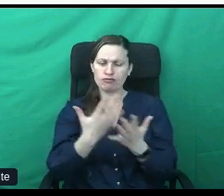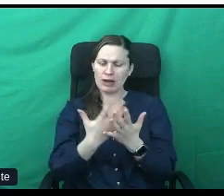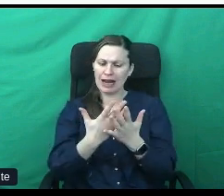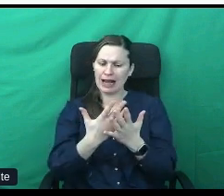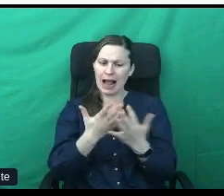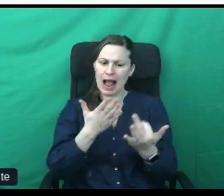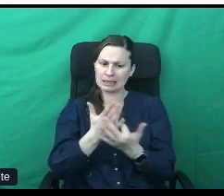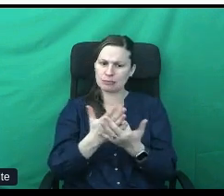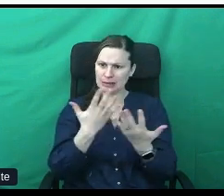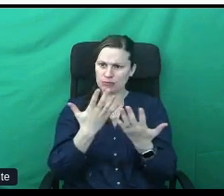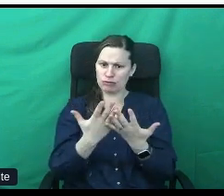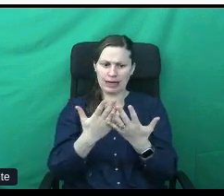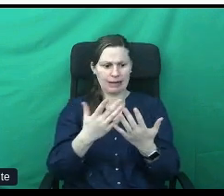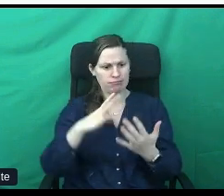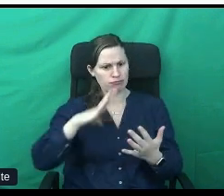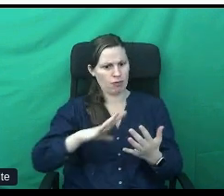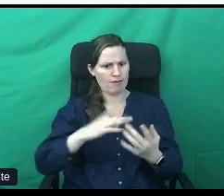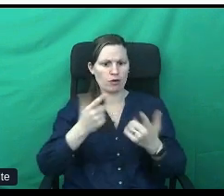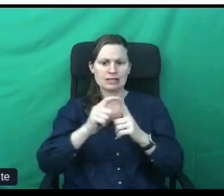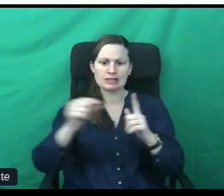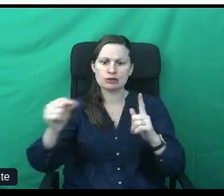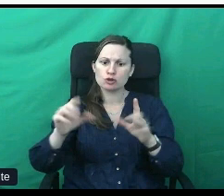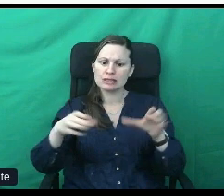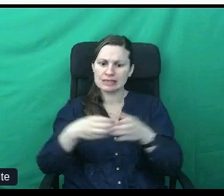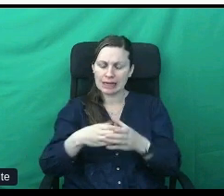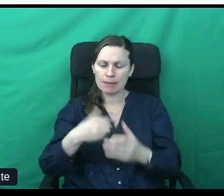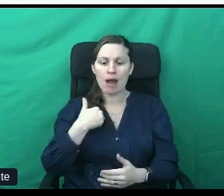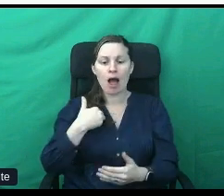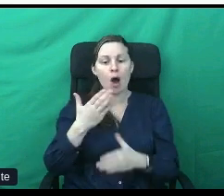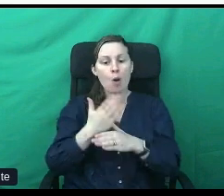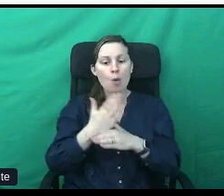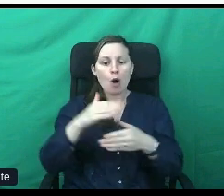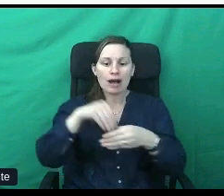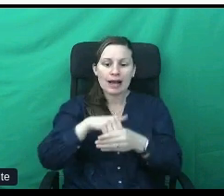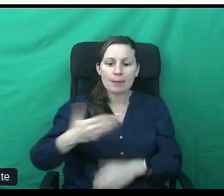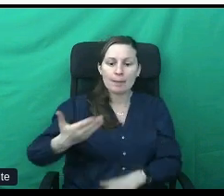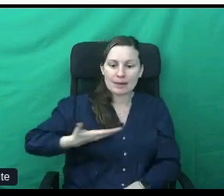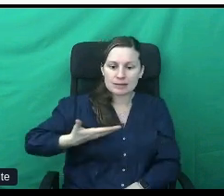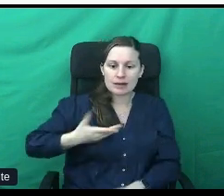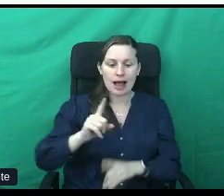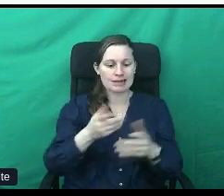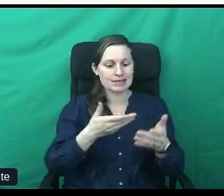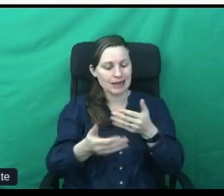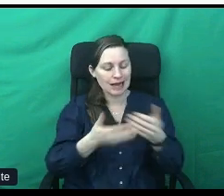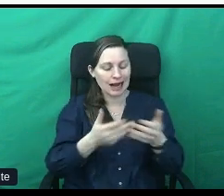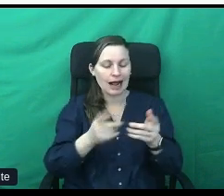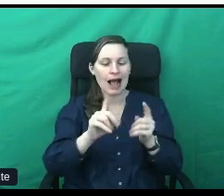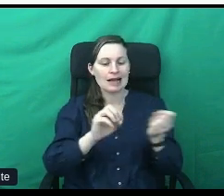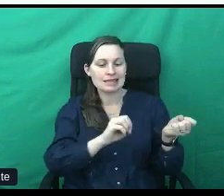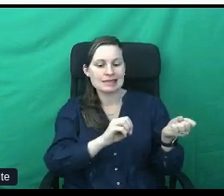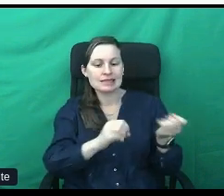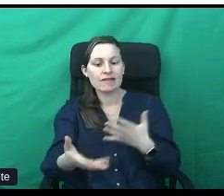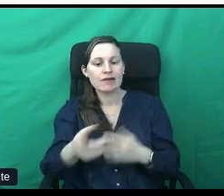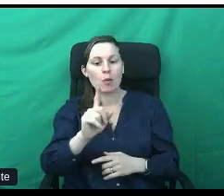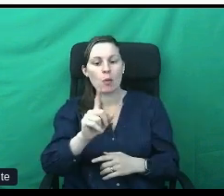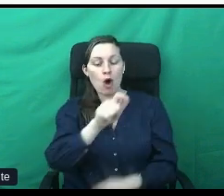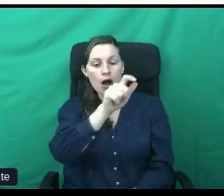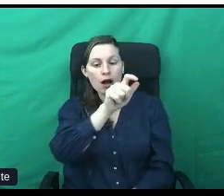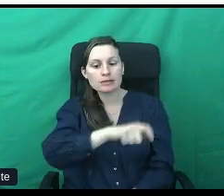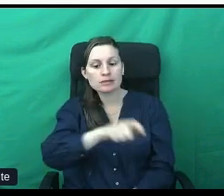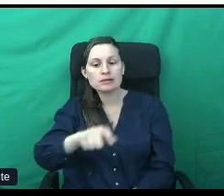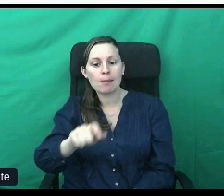digital teams. I worked within a business line dealing and delivering customer-facing applications for many